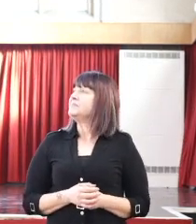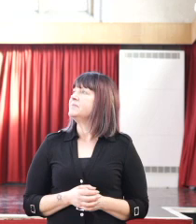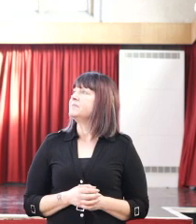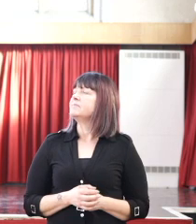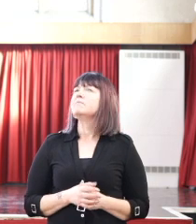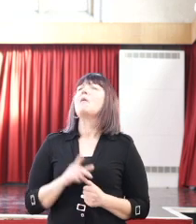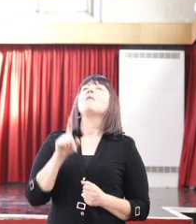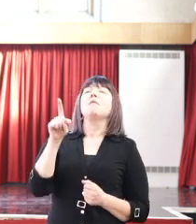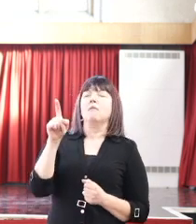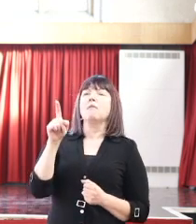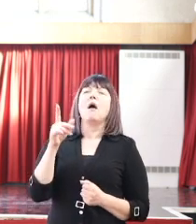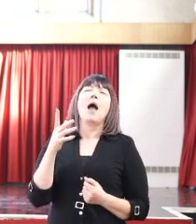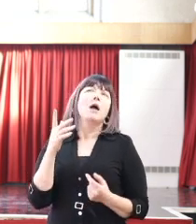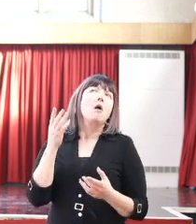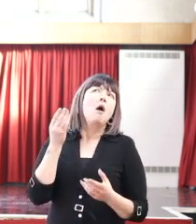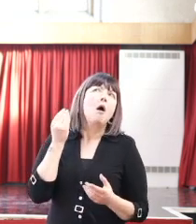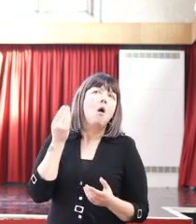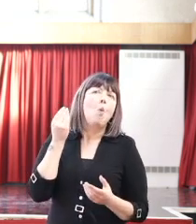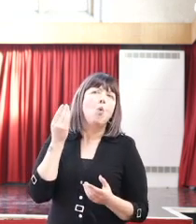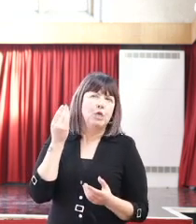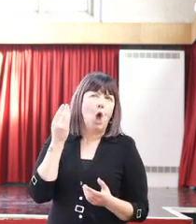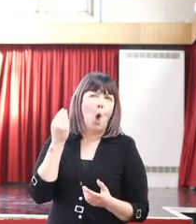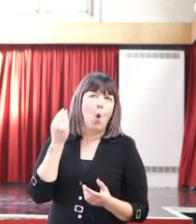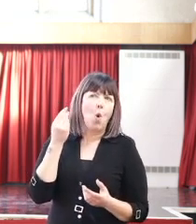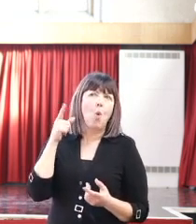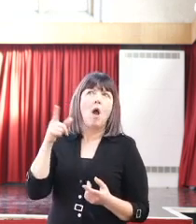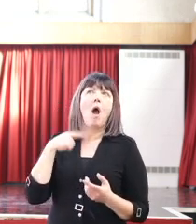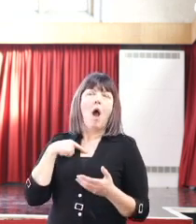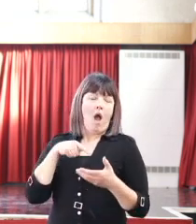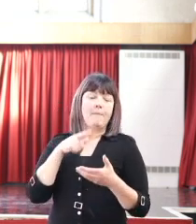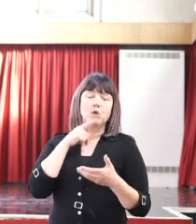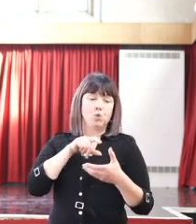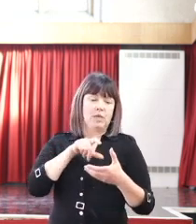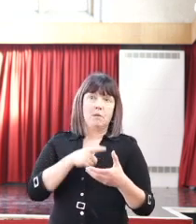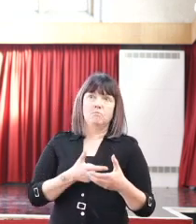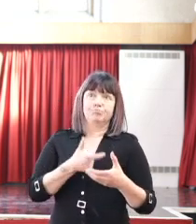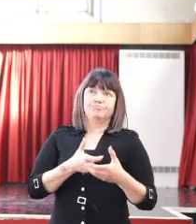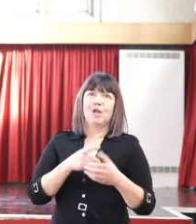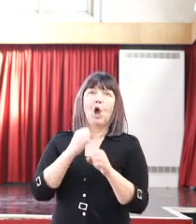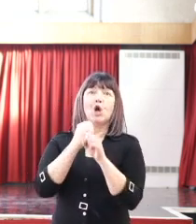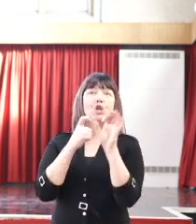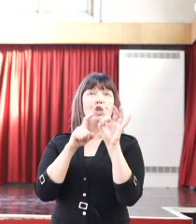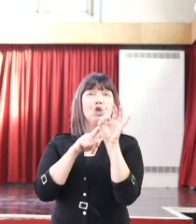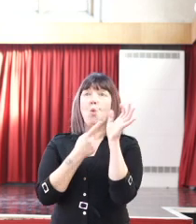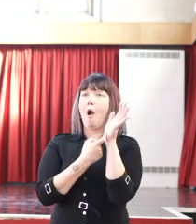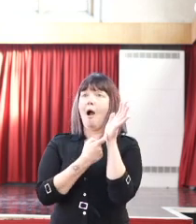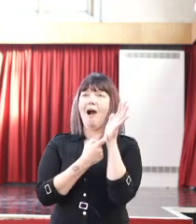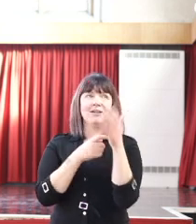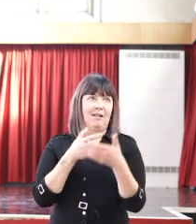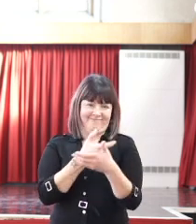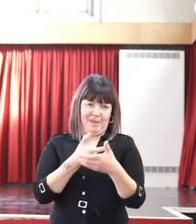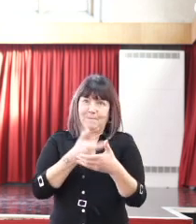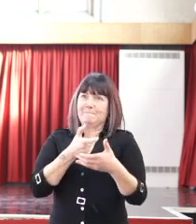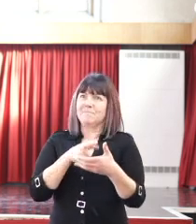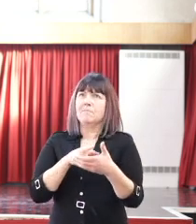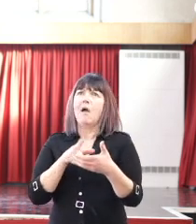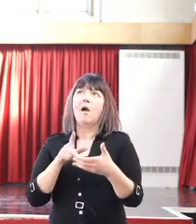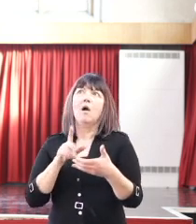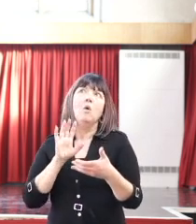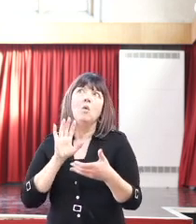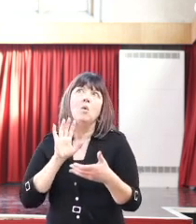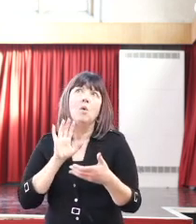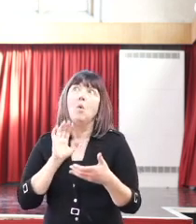audio element also, which people could access via QR code, and I put the stickers around the seafront so people could listen